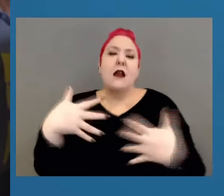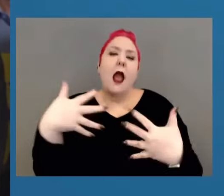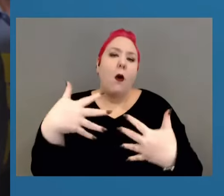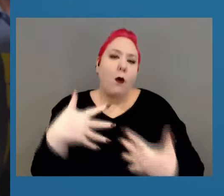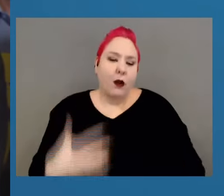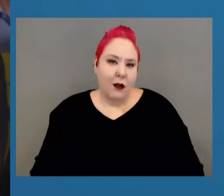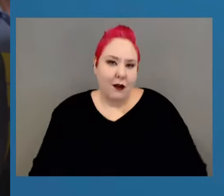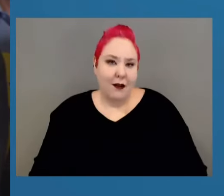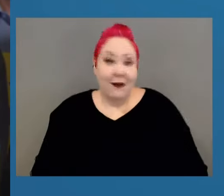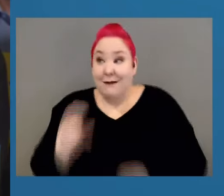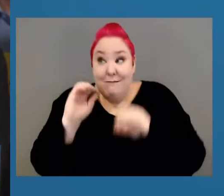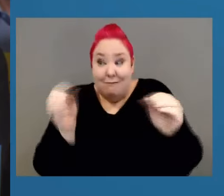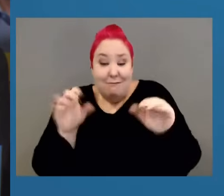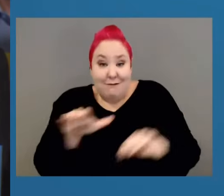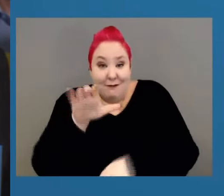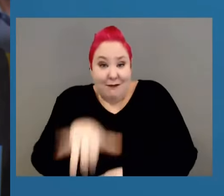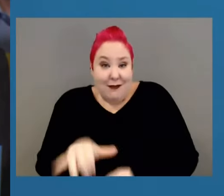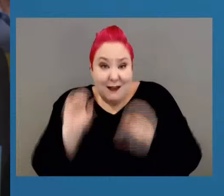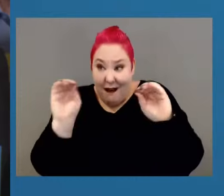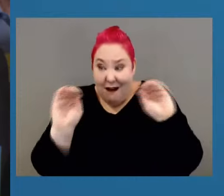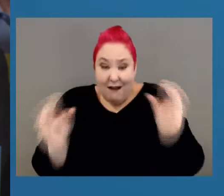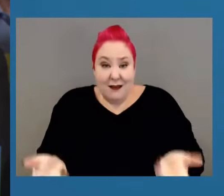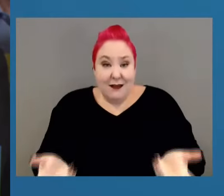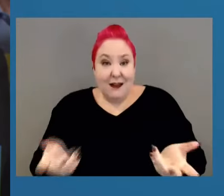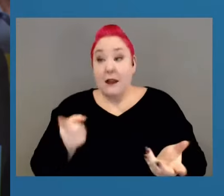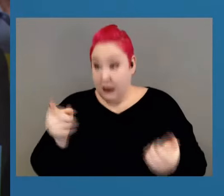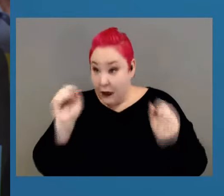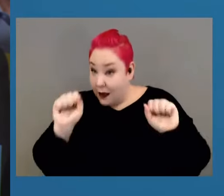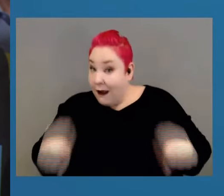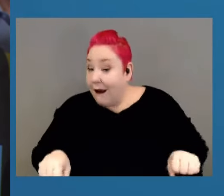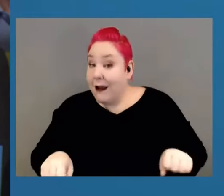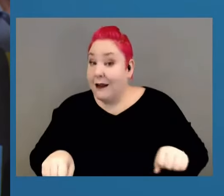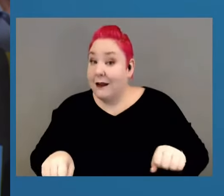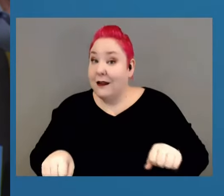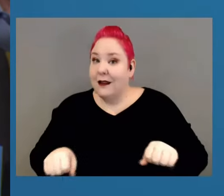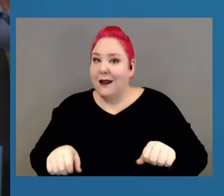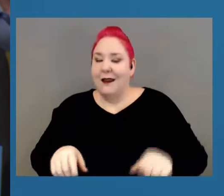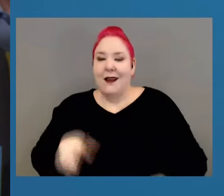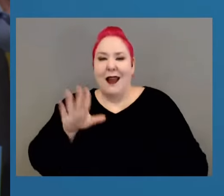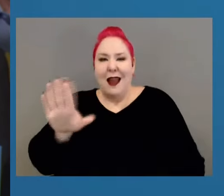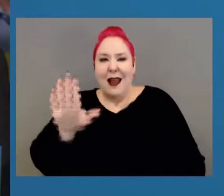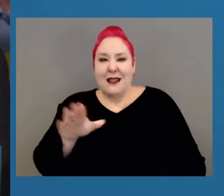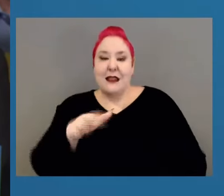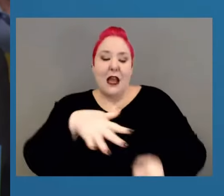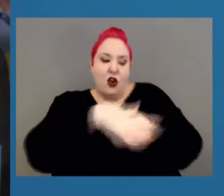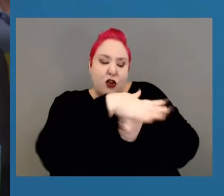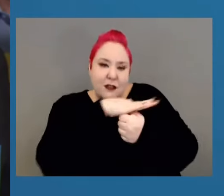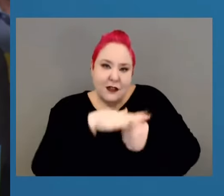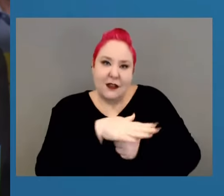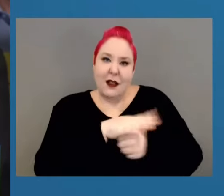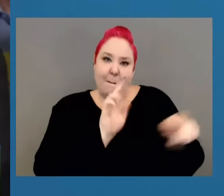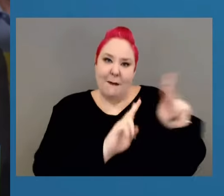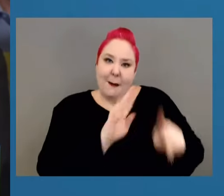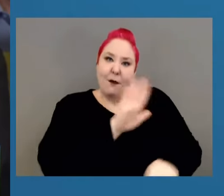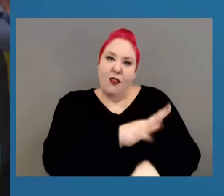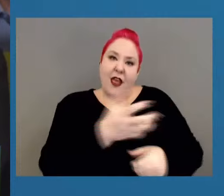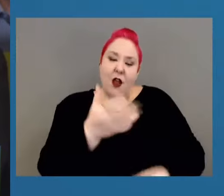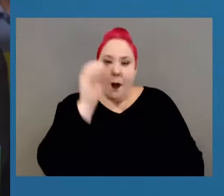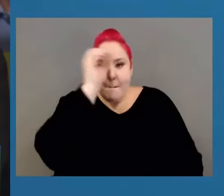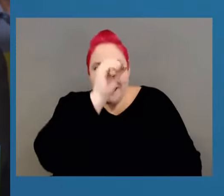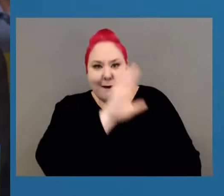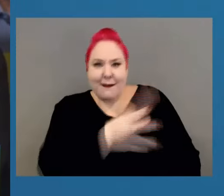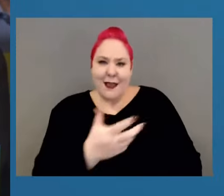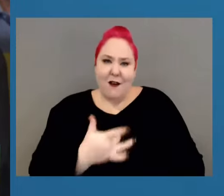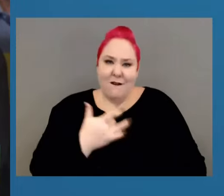that. They still have a chance. And the voices throughout their districts need to be elevated so they understand and feel the